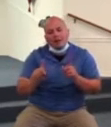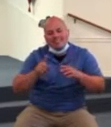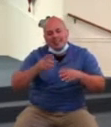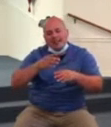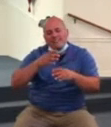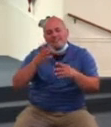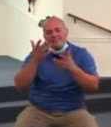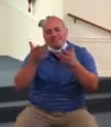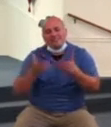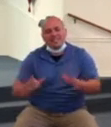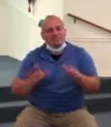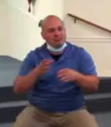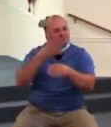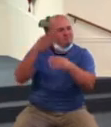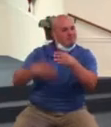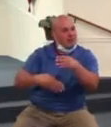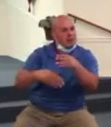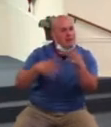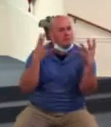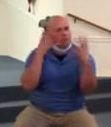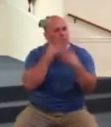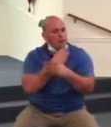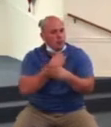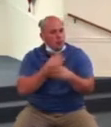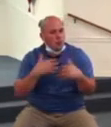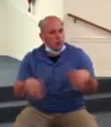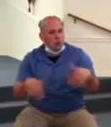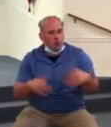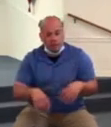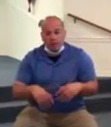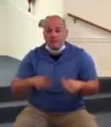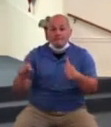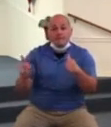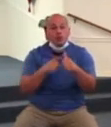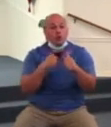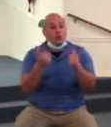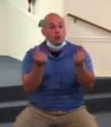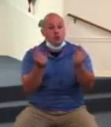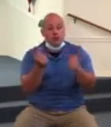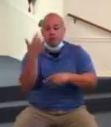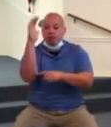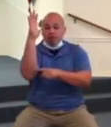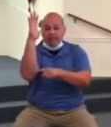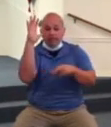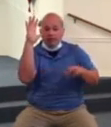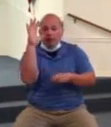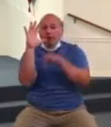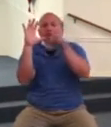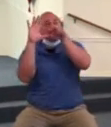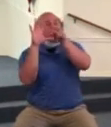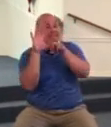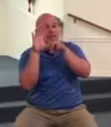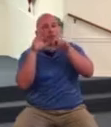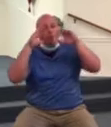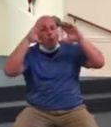beautifully. First, he climbs a tree, hoping to see Jesus.